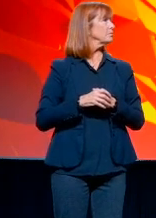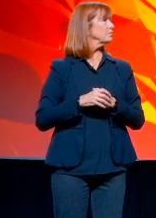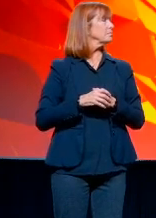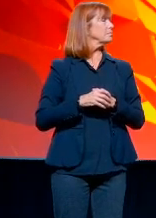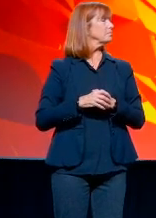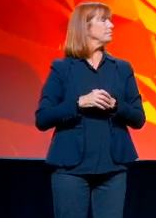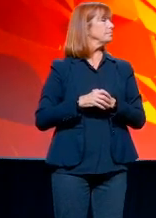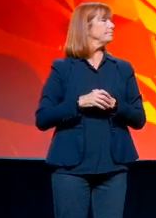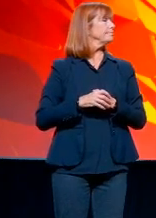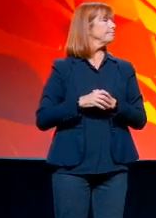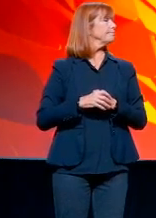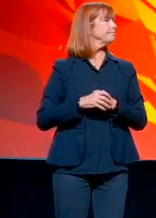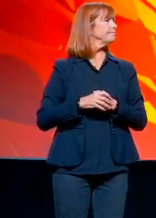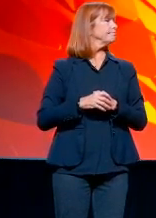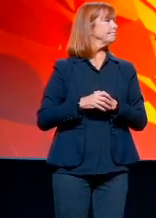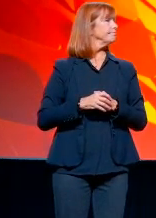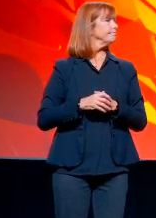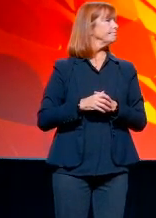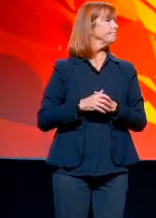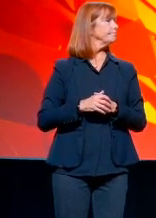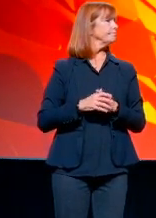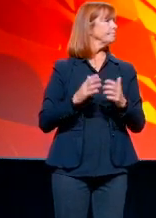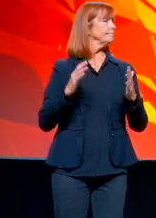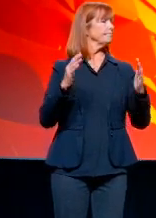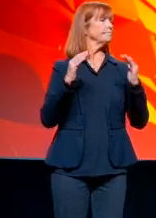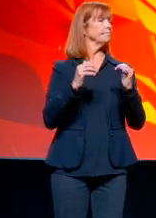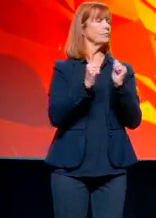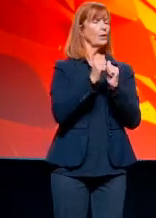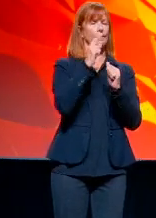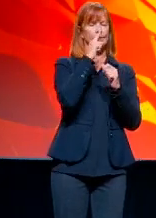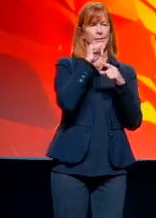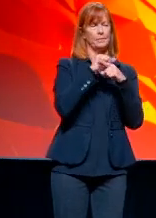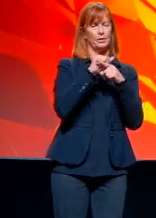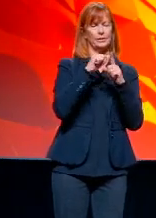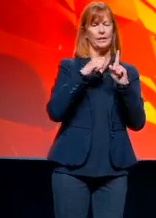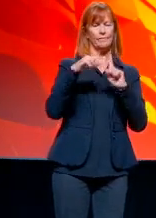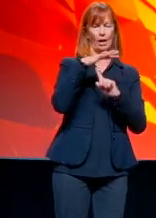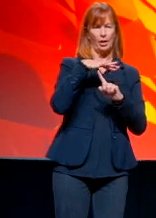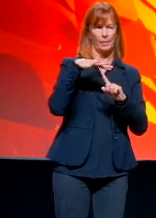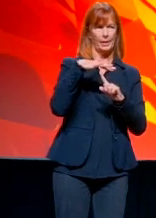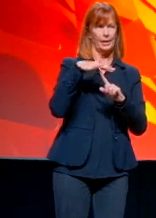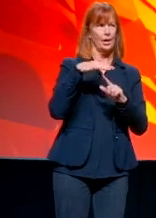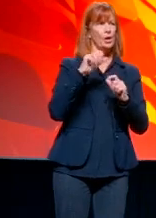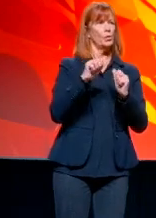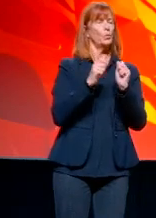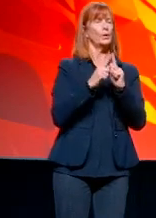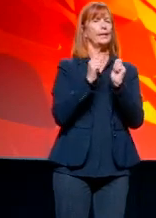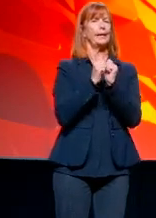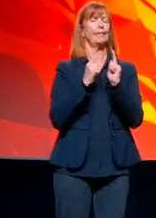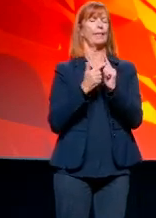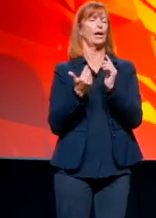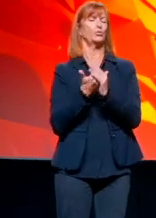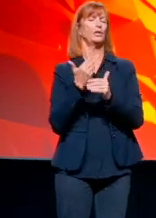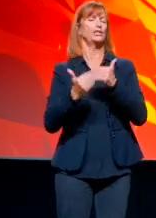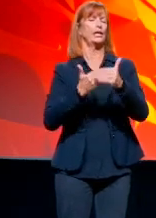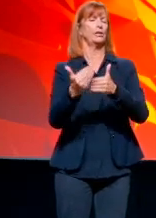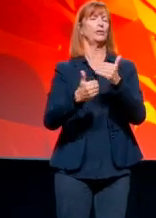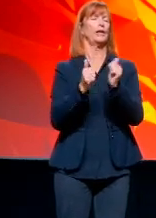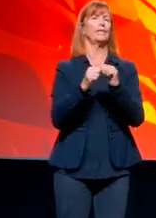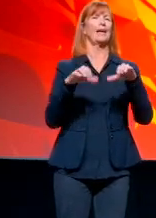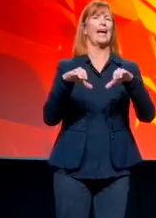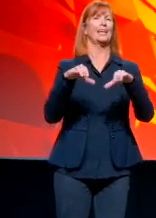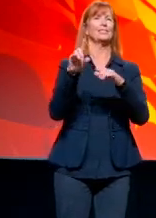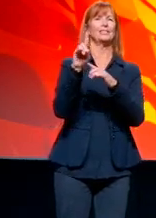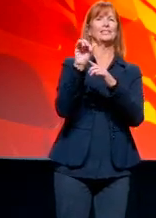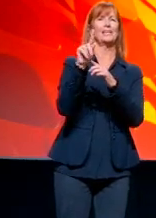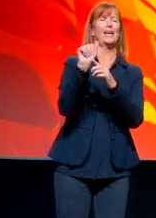autonomy. So not only that we have a simulation environment, we also need to generate the behavior data, the action data, to funnel into our